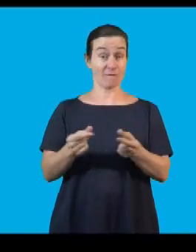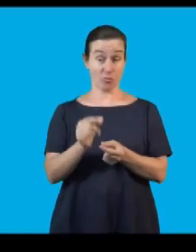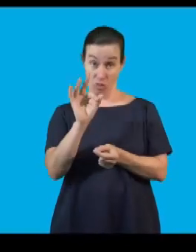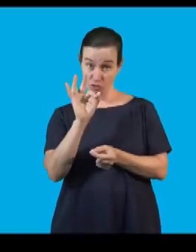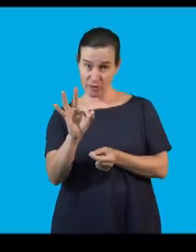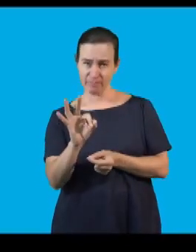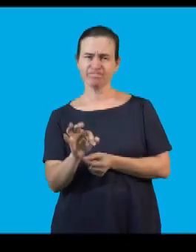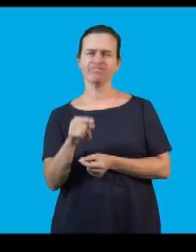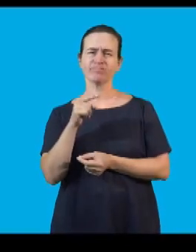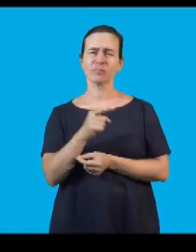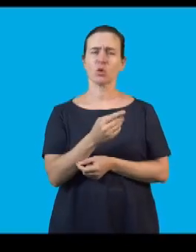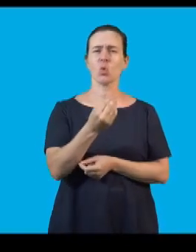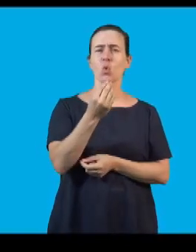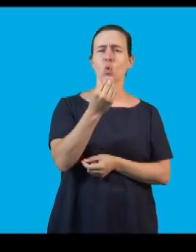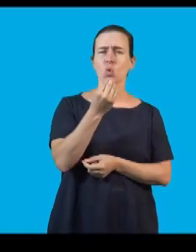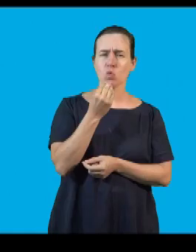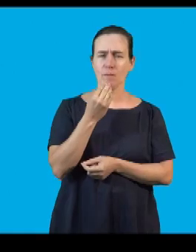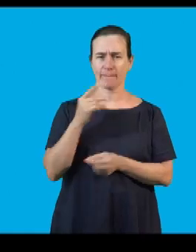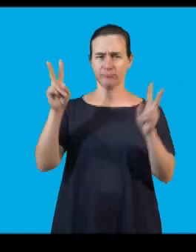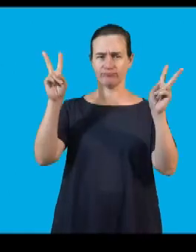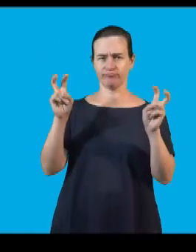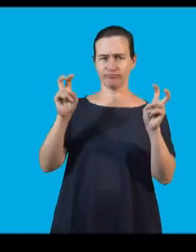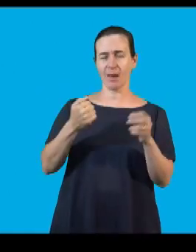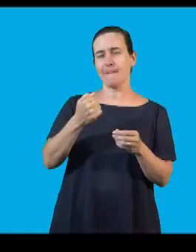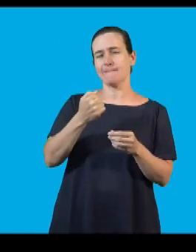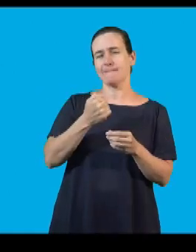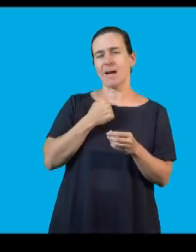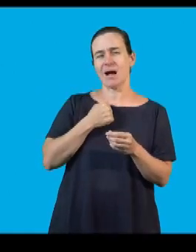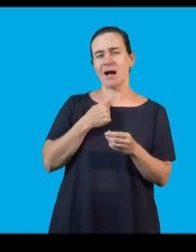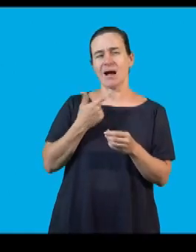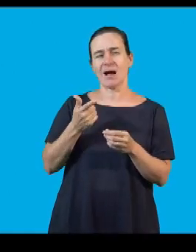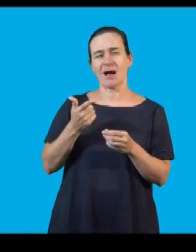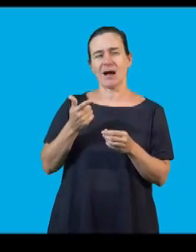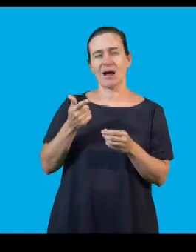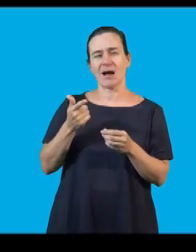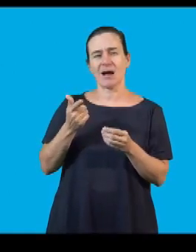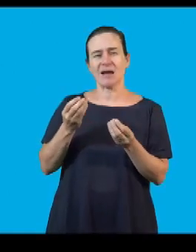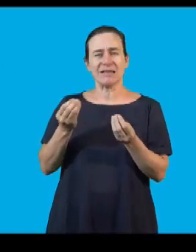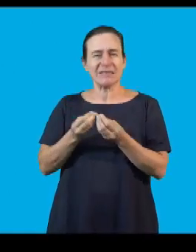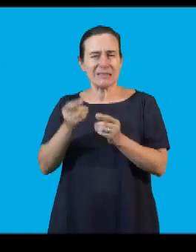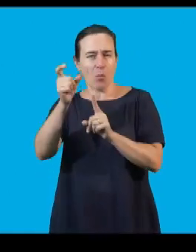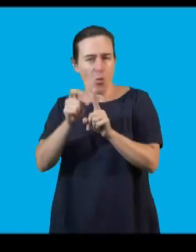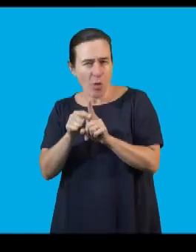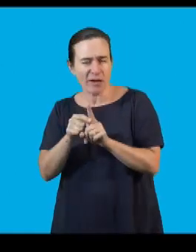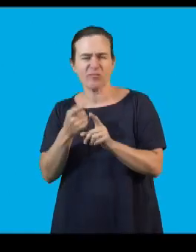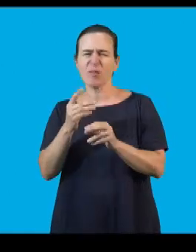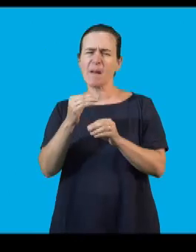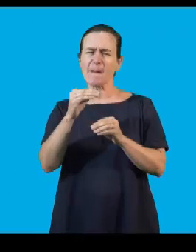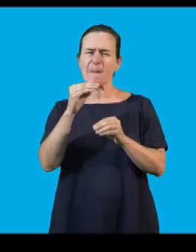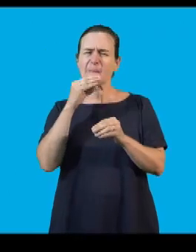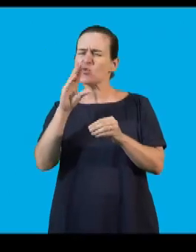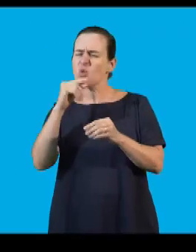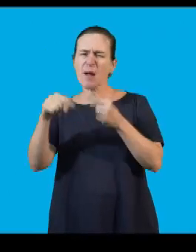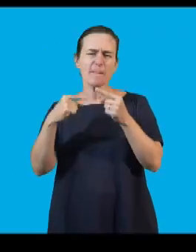3. To whom does the phrase, my someone, refer? All right, so remember, we're locating ourselves in the question, so